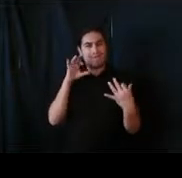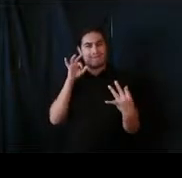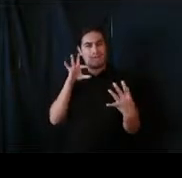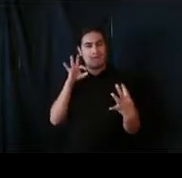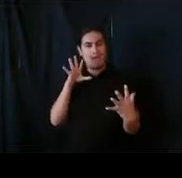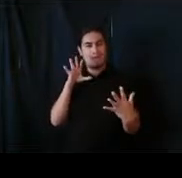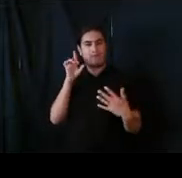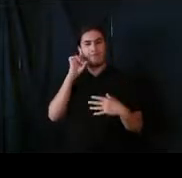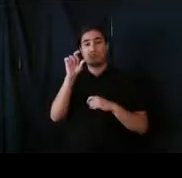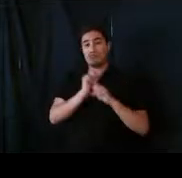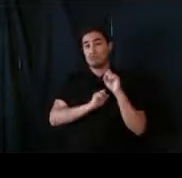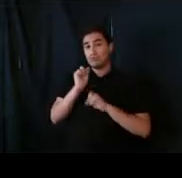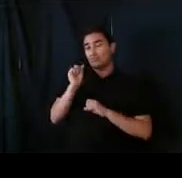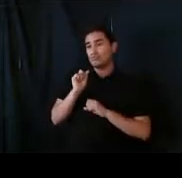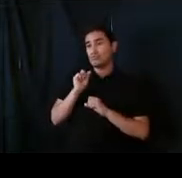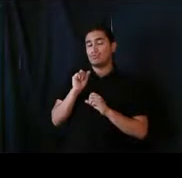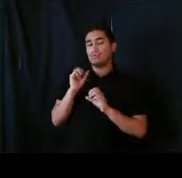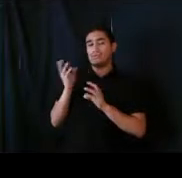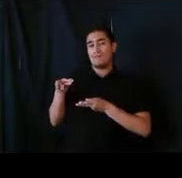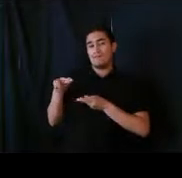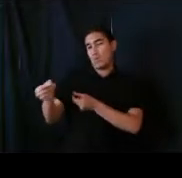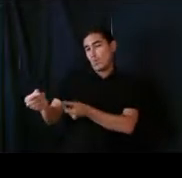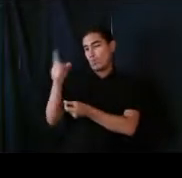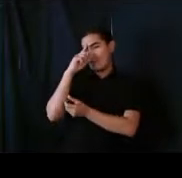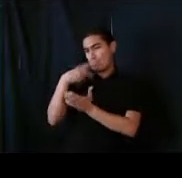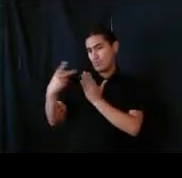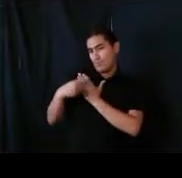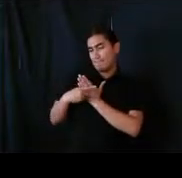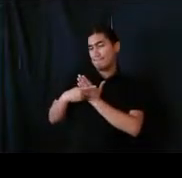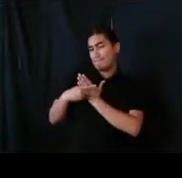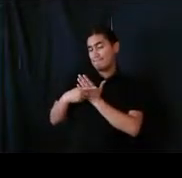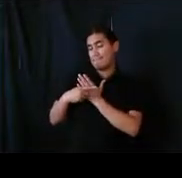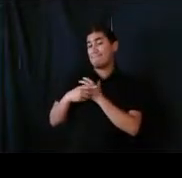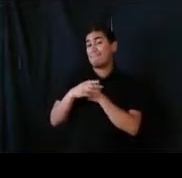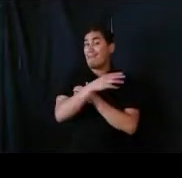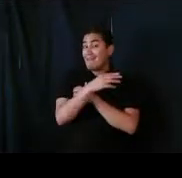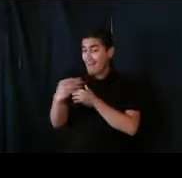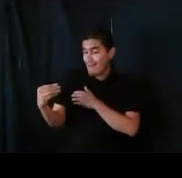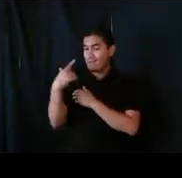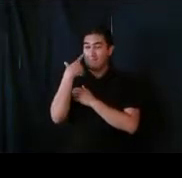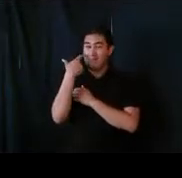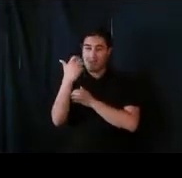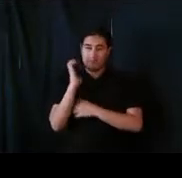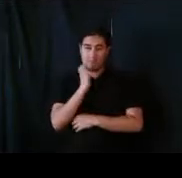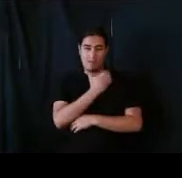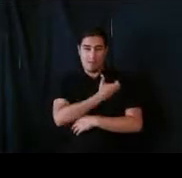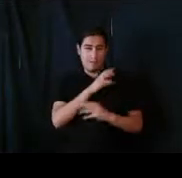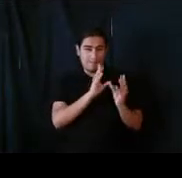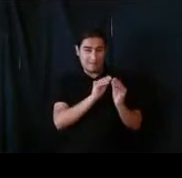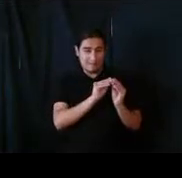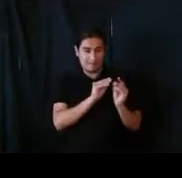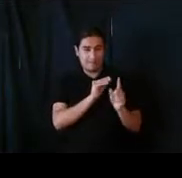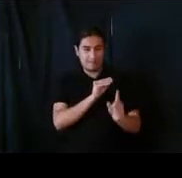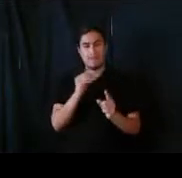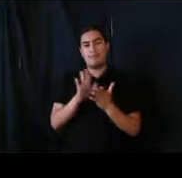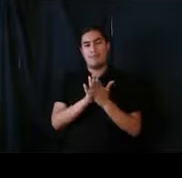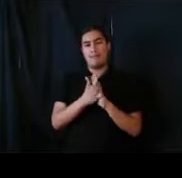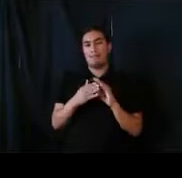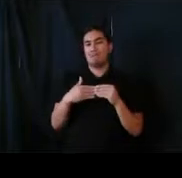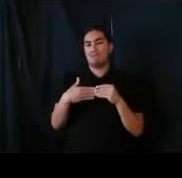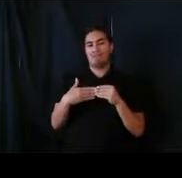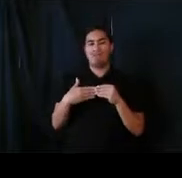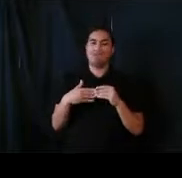maybe the structure and the flow of the program and in fact as a result of our meetings there was a lot of flexibility